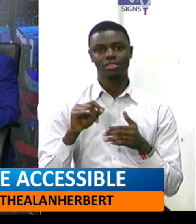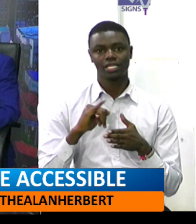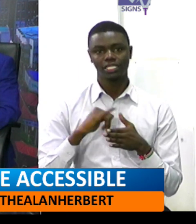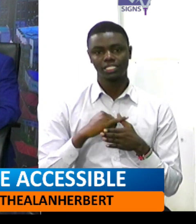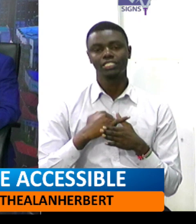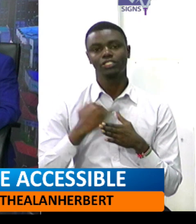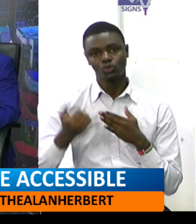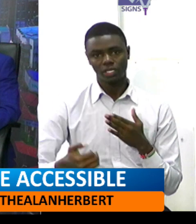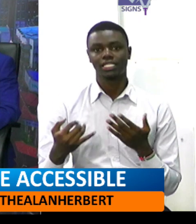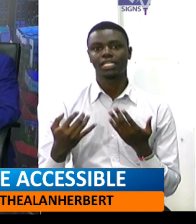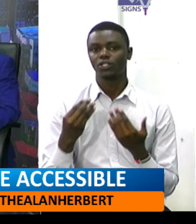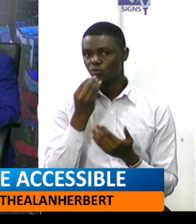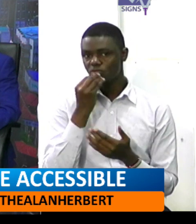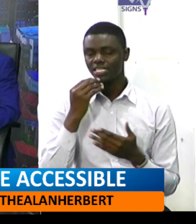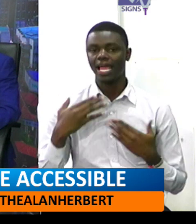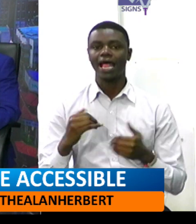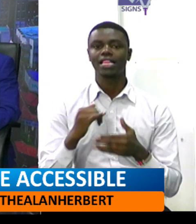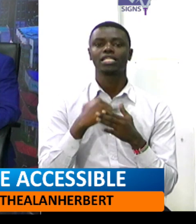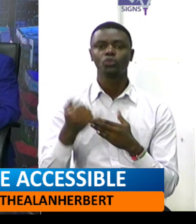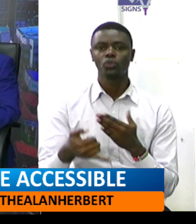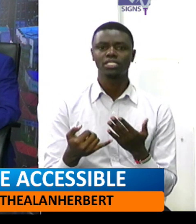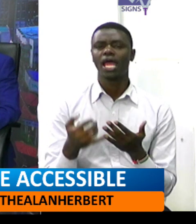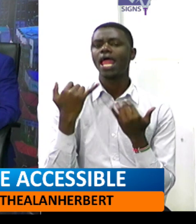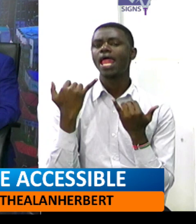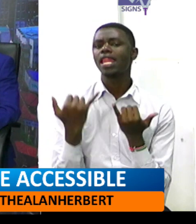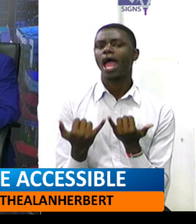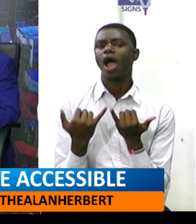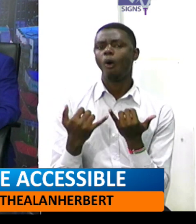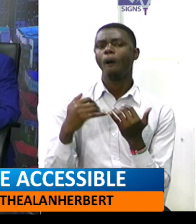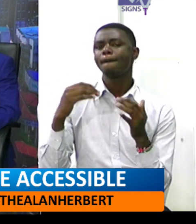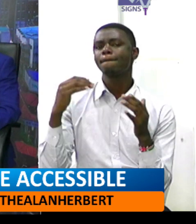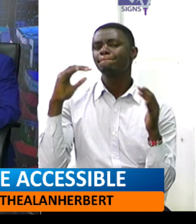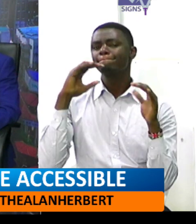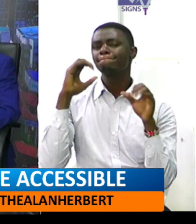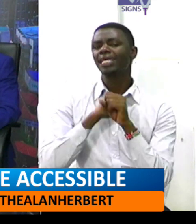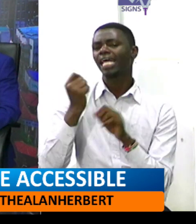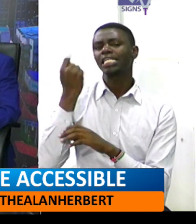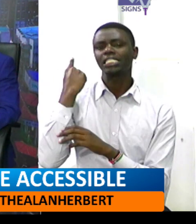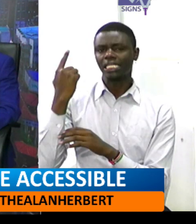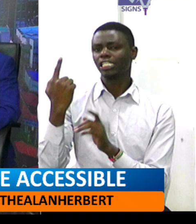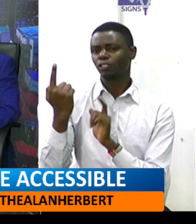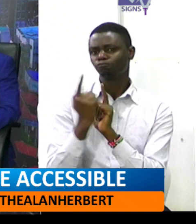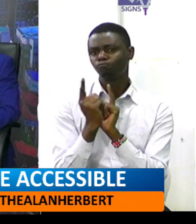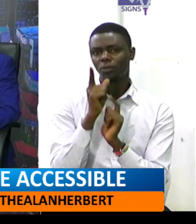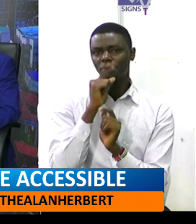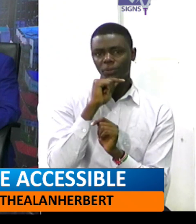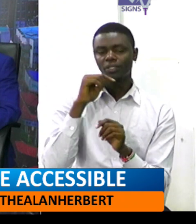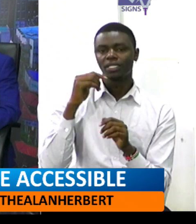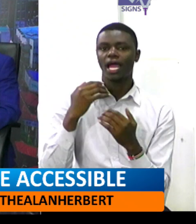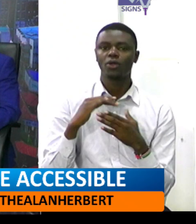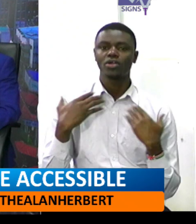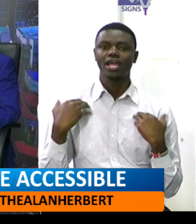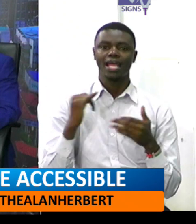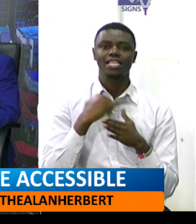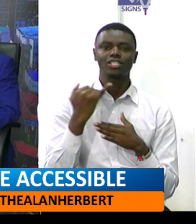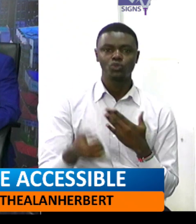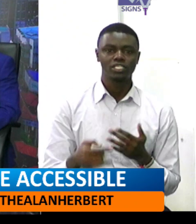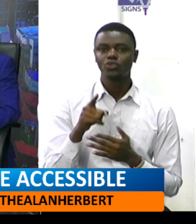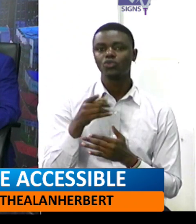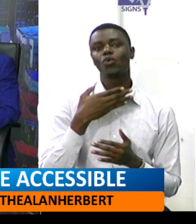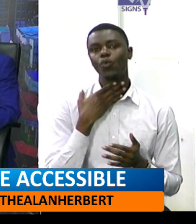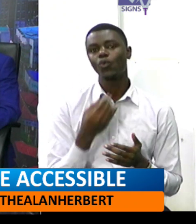eat health insurance. What are some of the outstanding misunderstandings that you have come across around health insurance that you